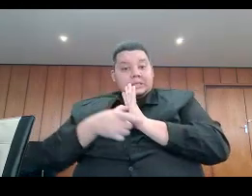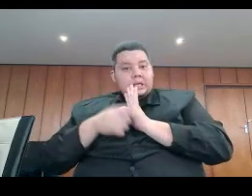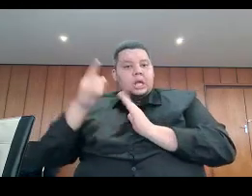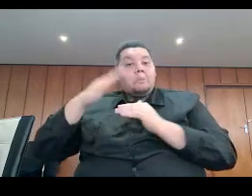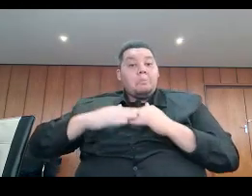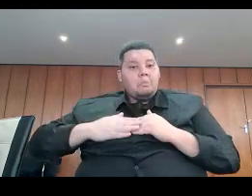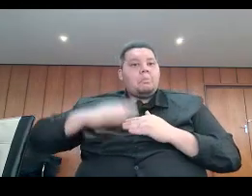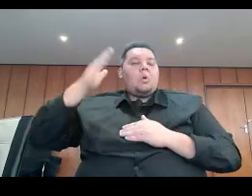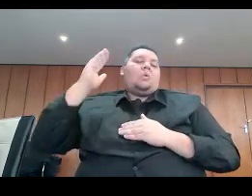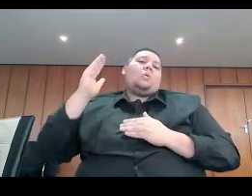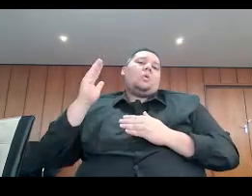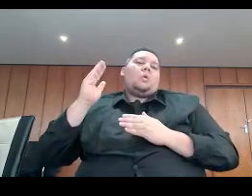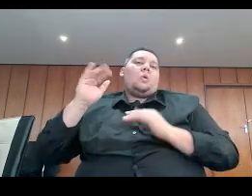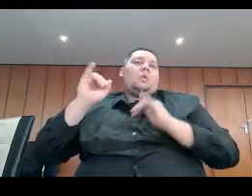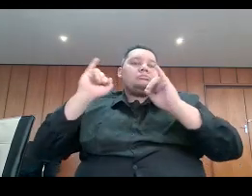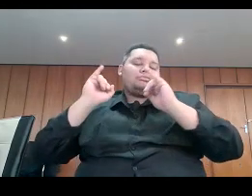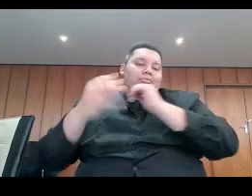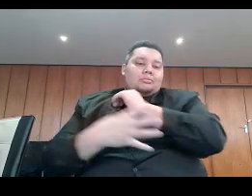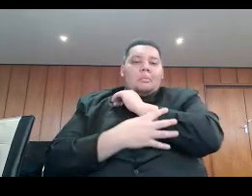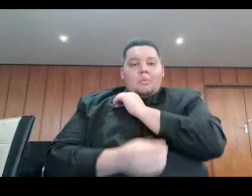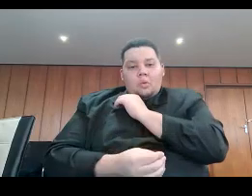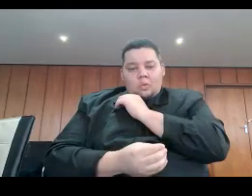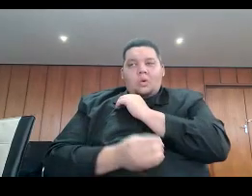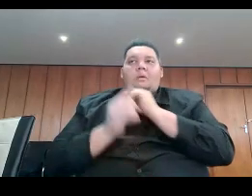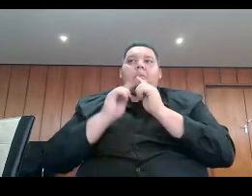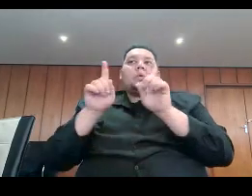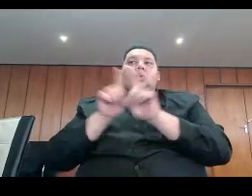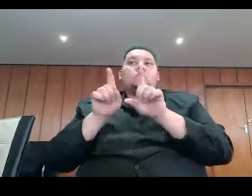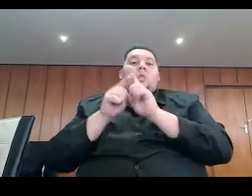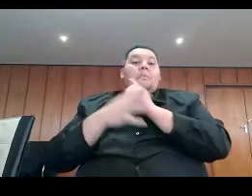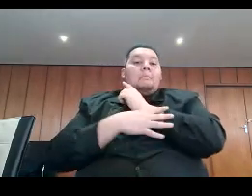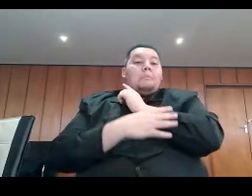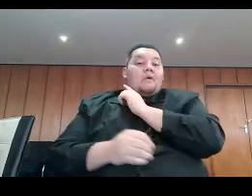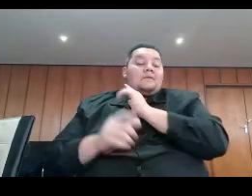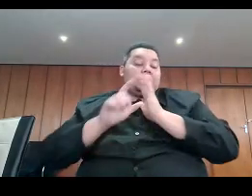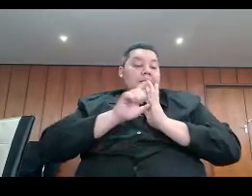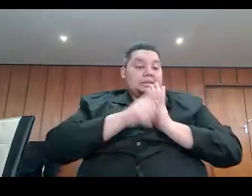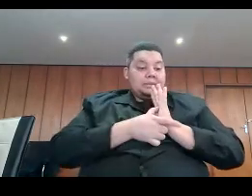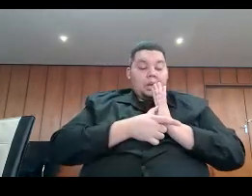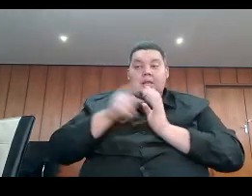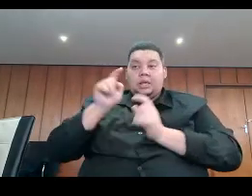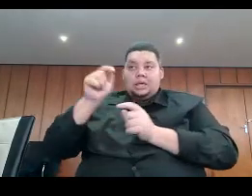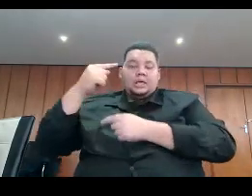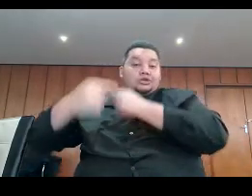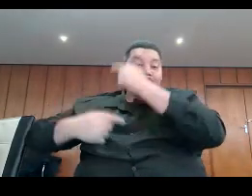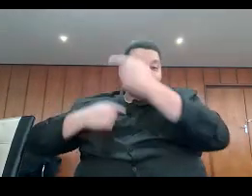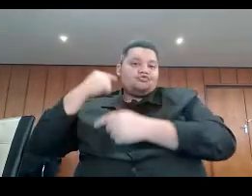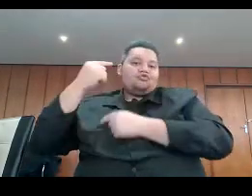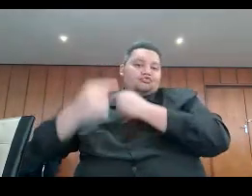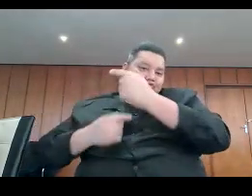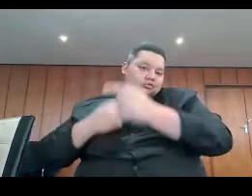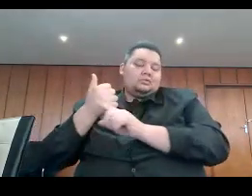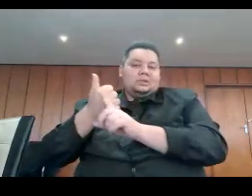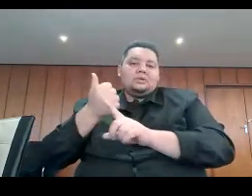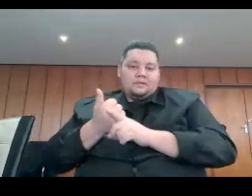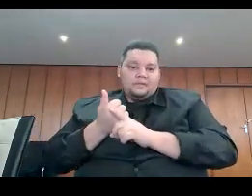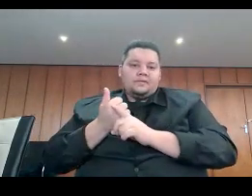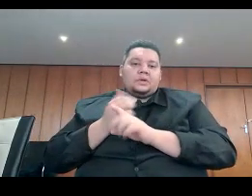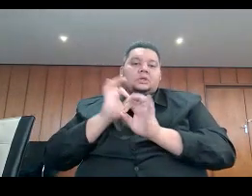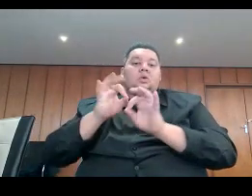more likely to be poorer, and the poverty disability cycle really does with itself.